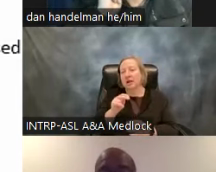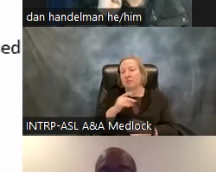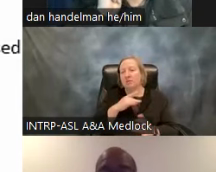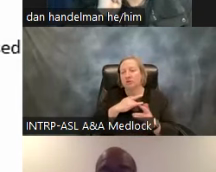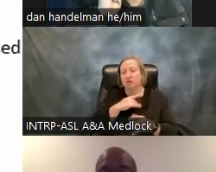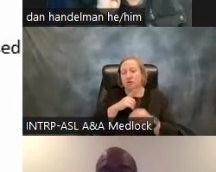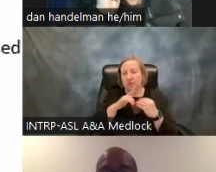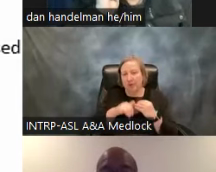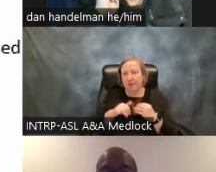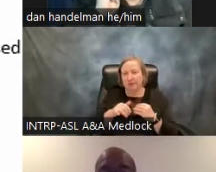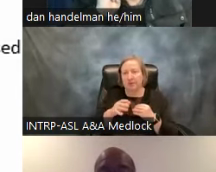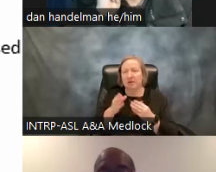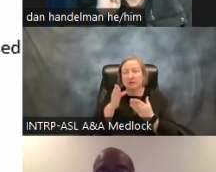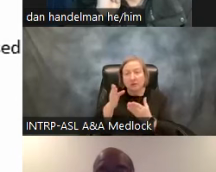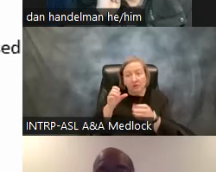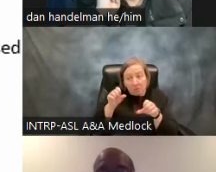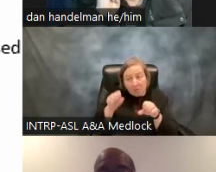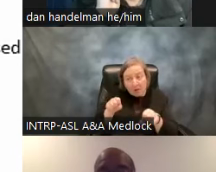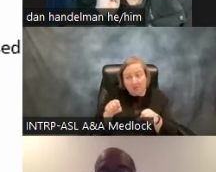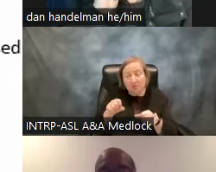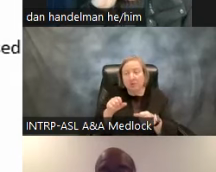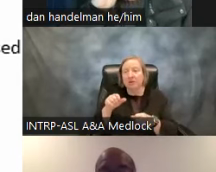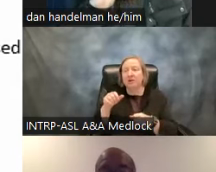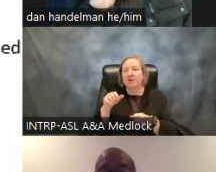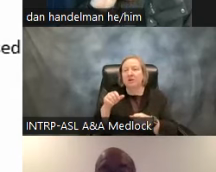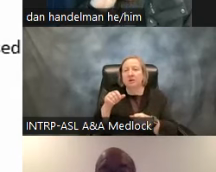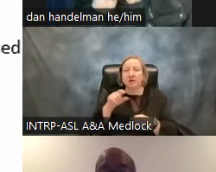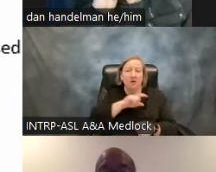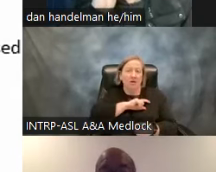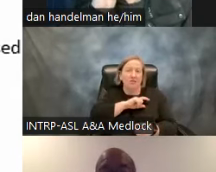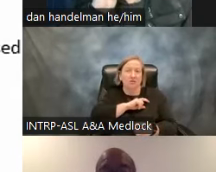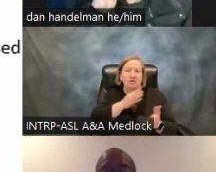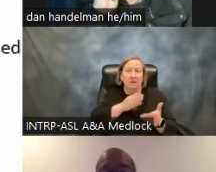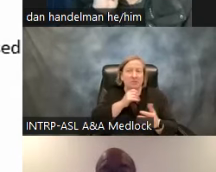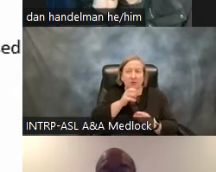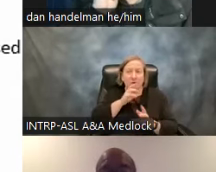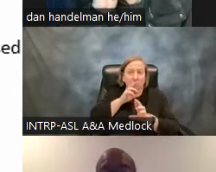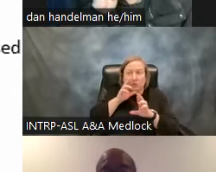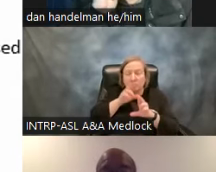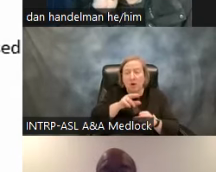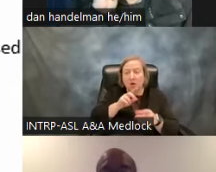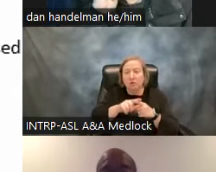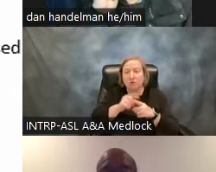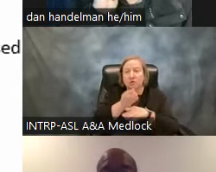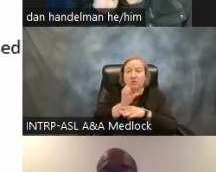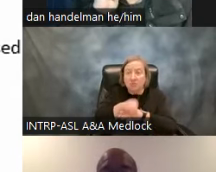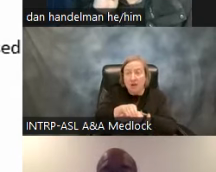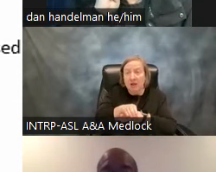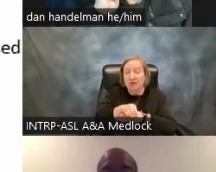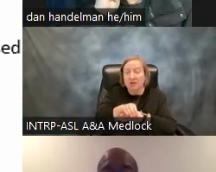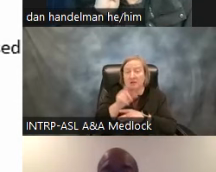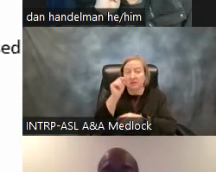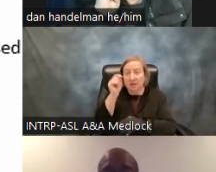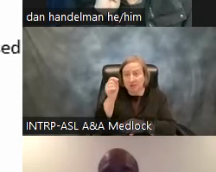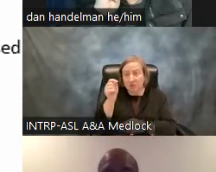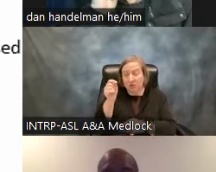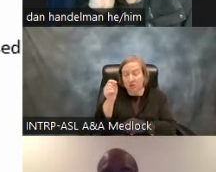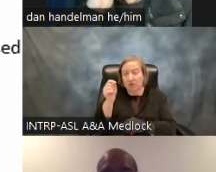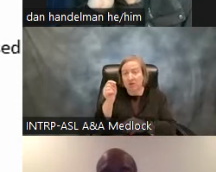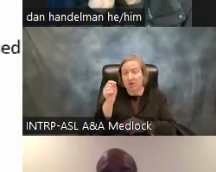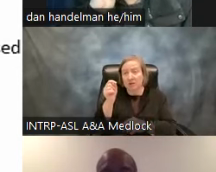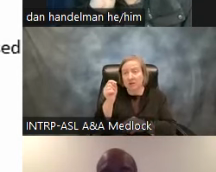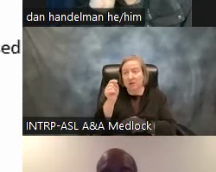a possibility that an officer might not respond to the compelled testimony and recognize what